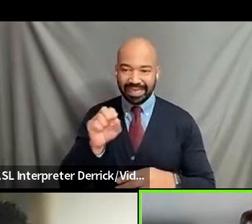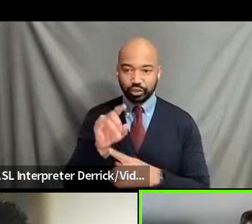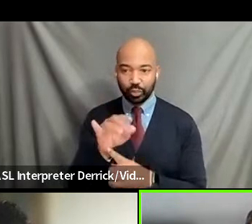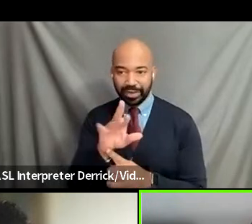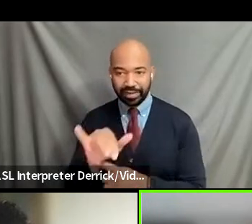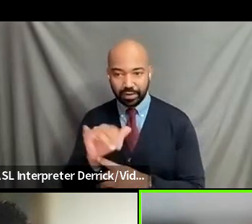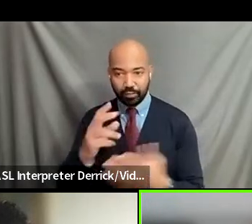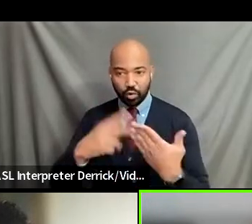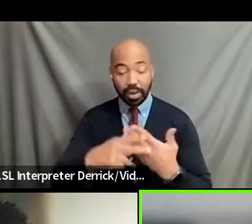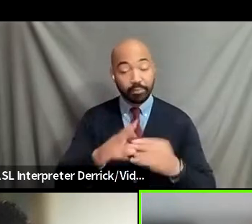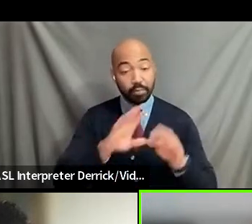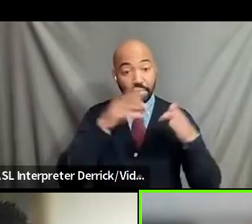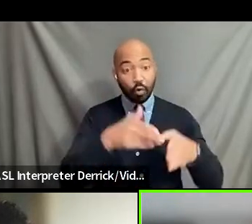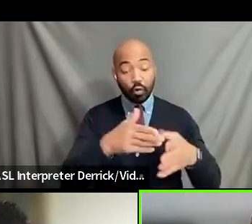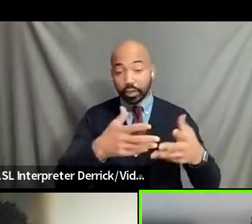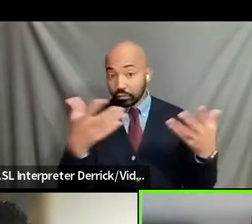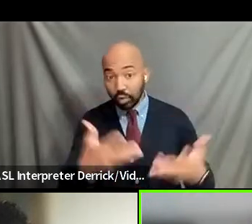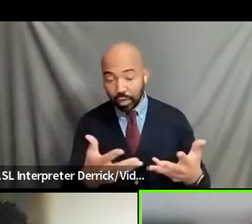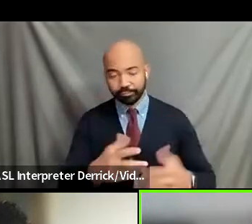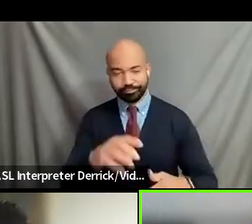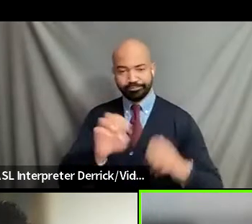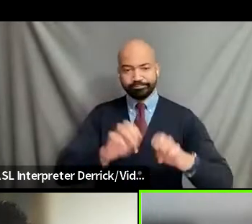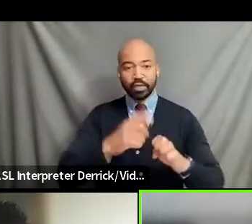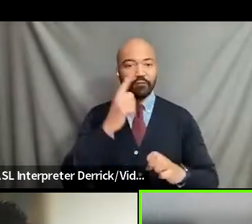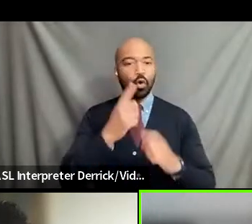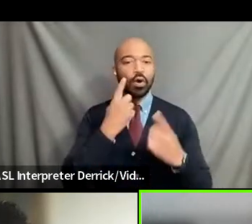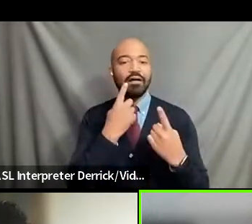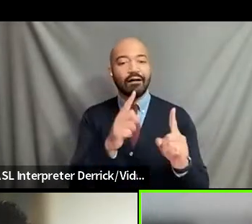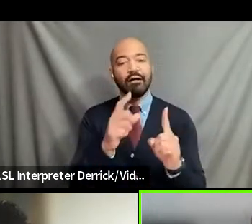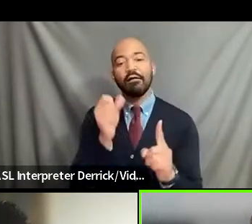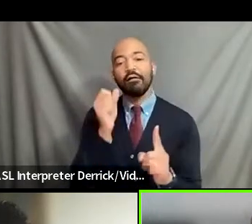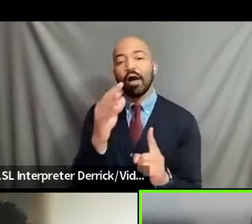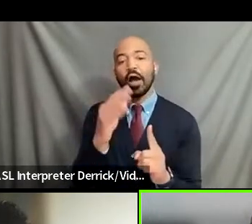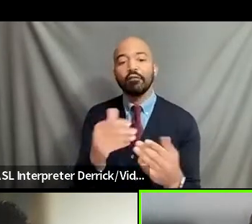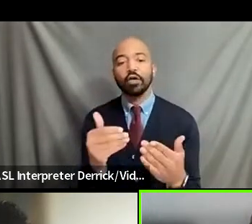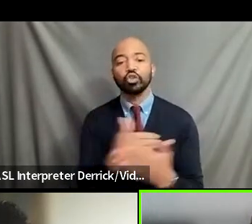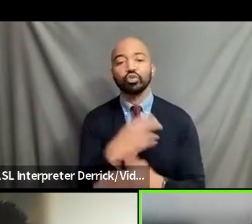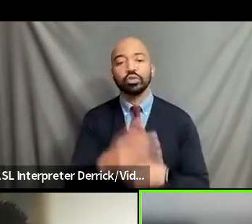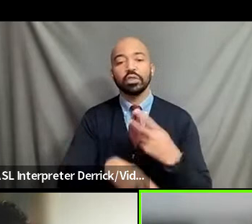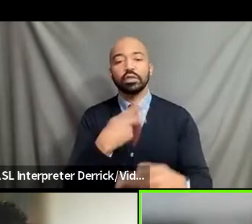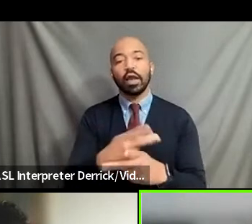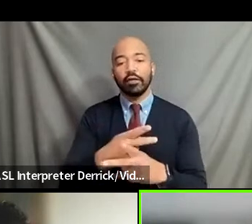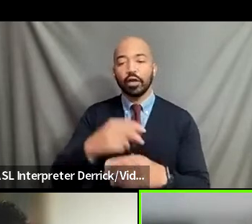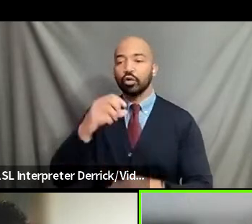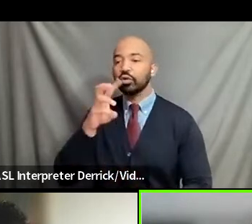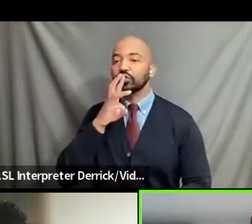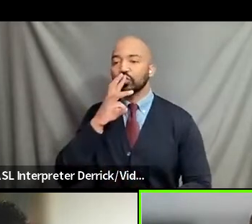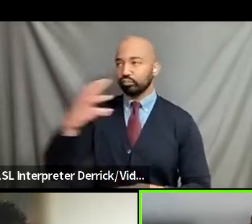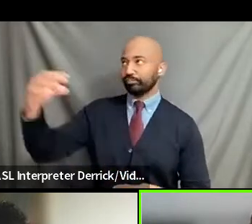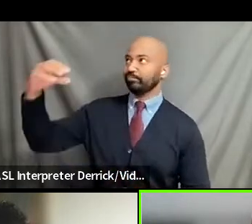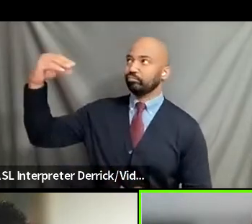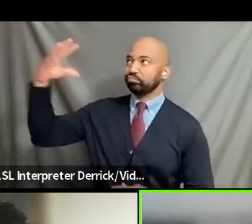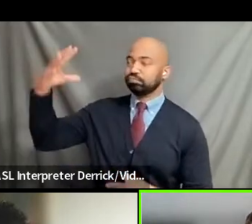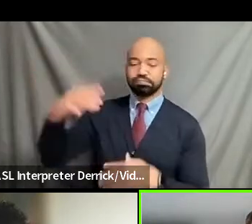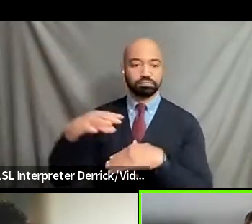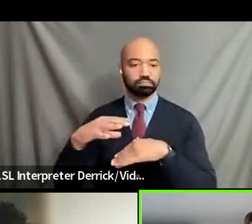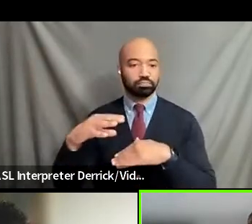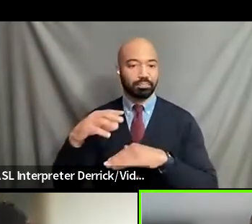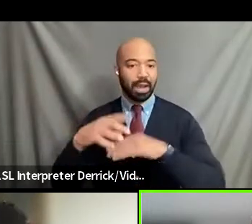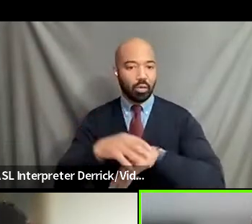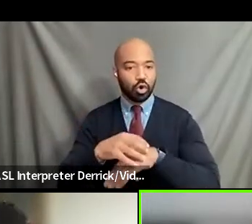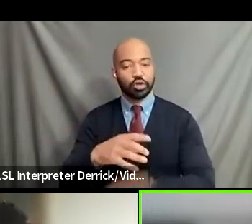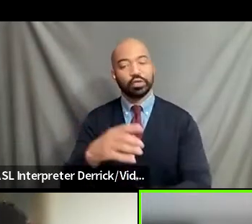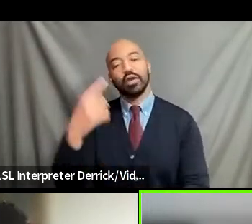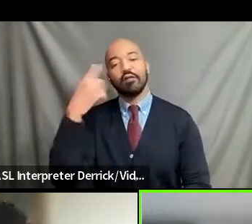current research is looking at evaluating the effectiveness of a new type of solar-powered and automated oyster gear in Baltimore